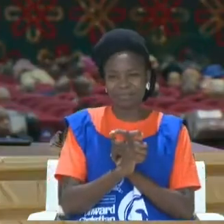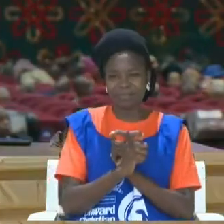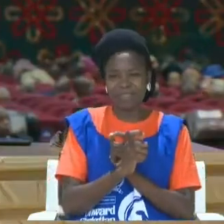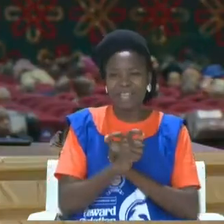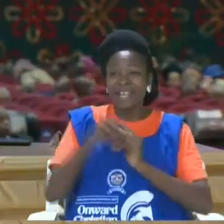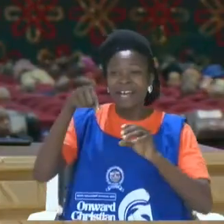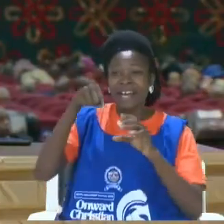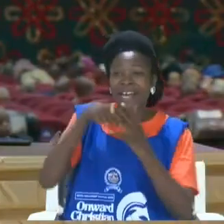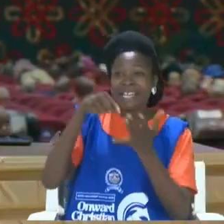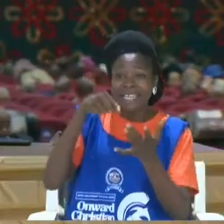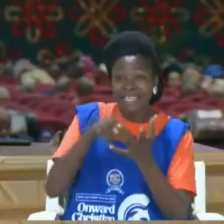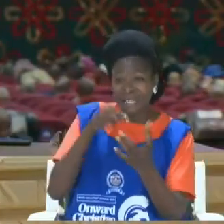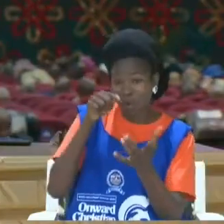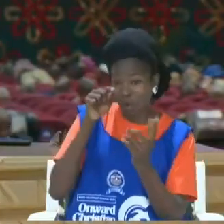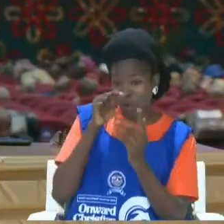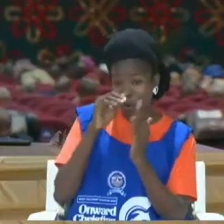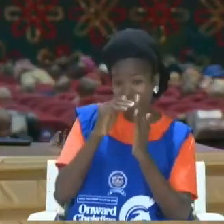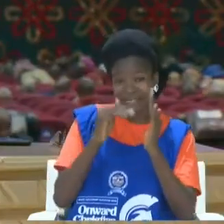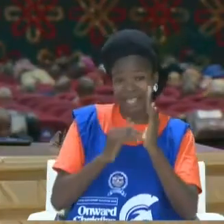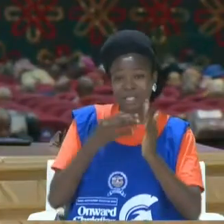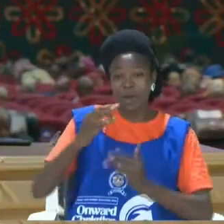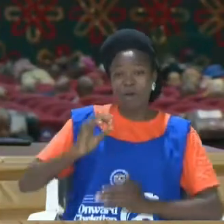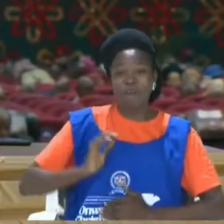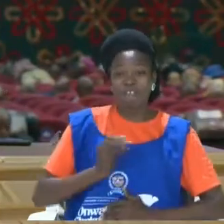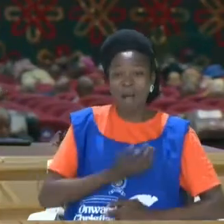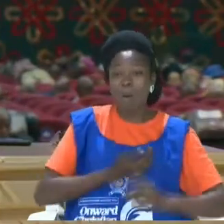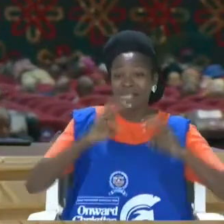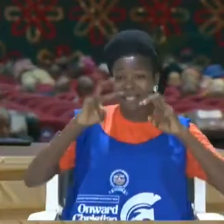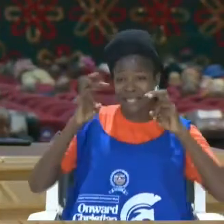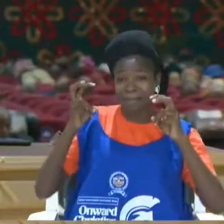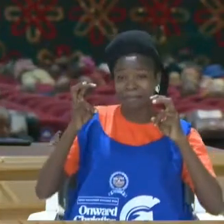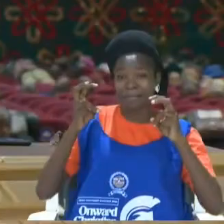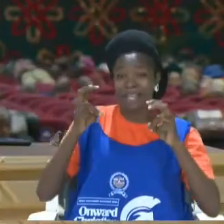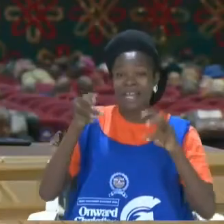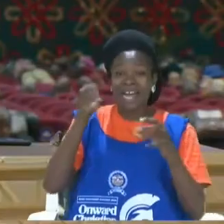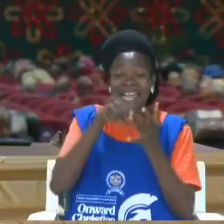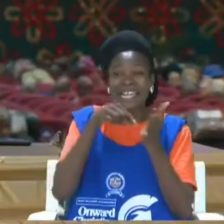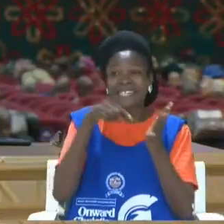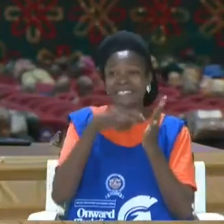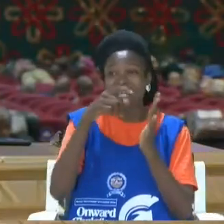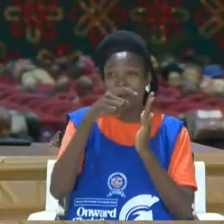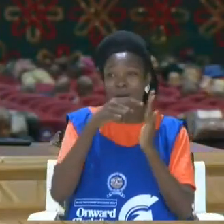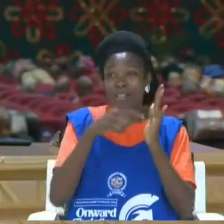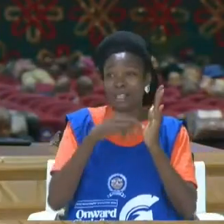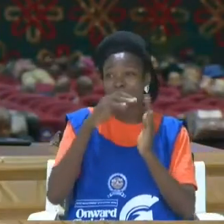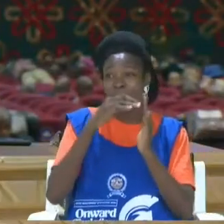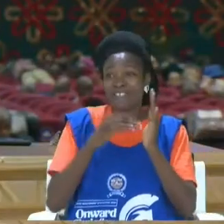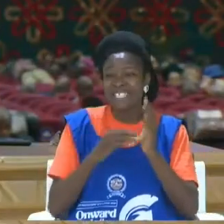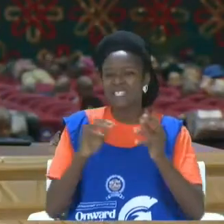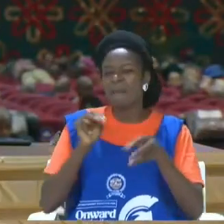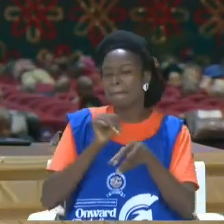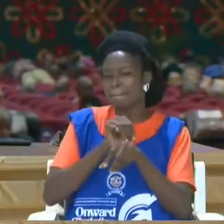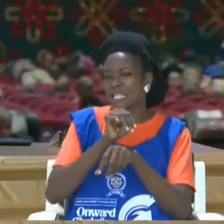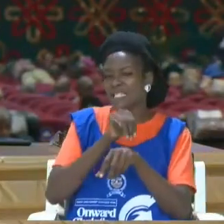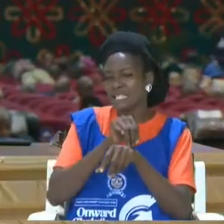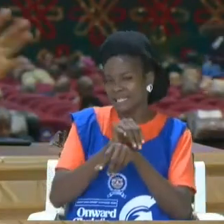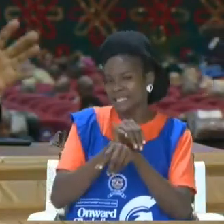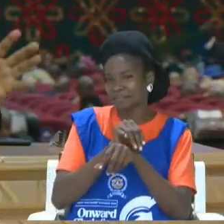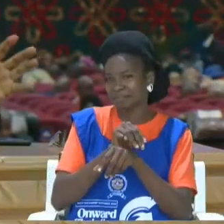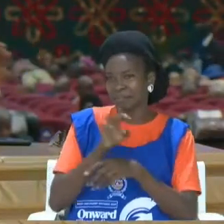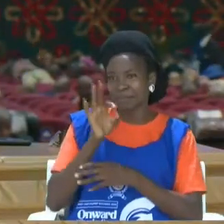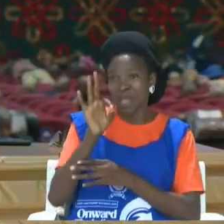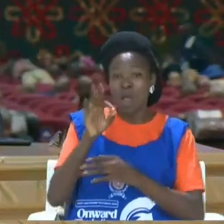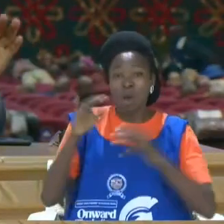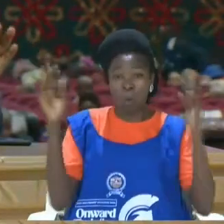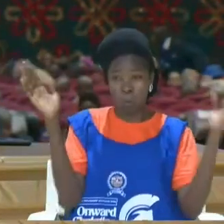In the context of our theme, in the context of this message,